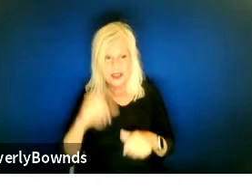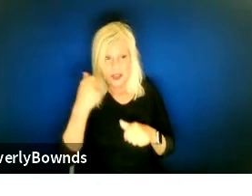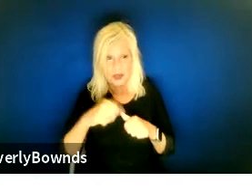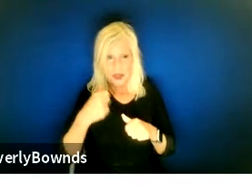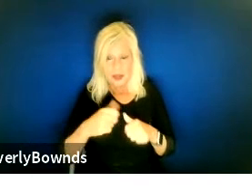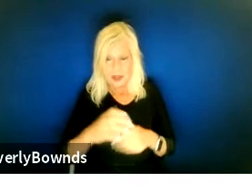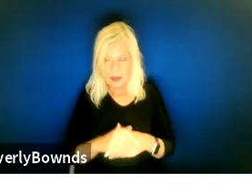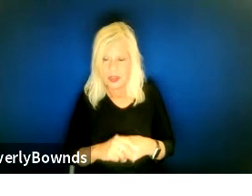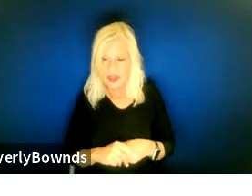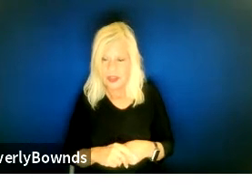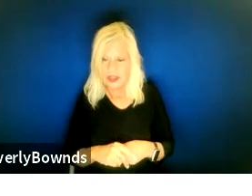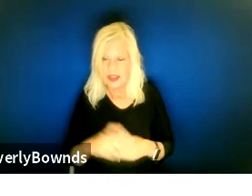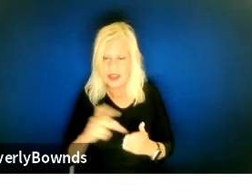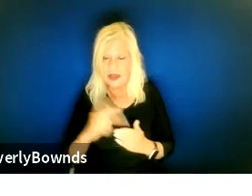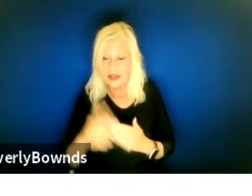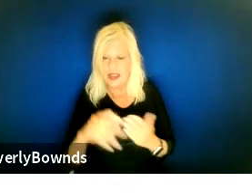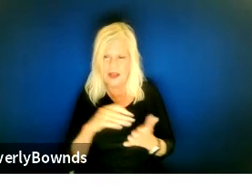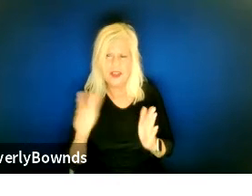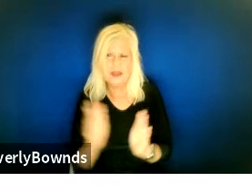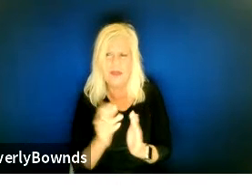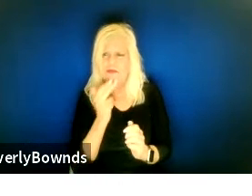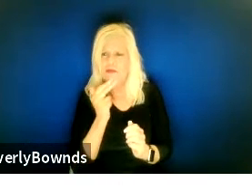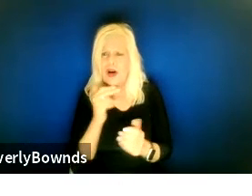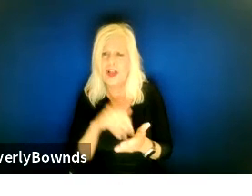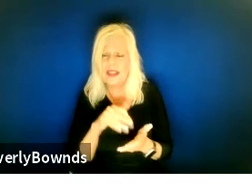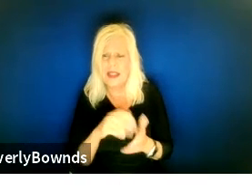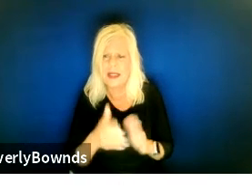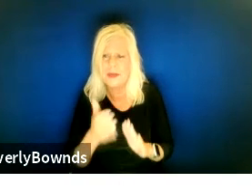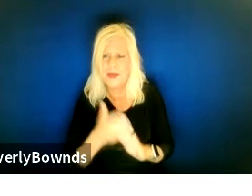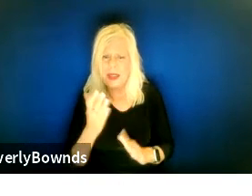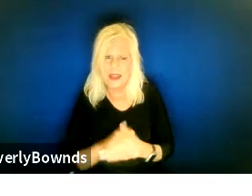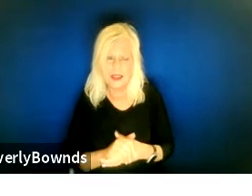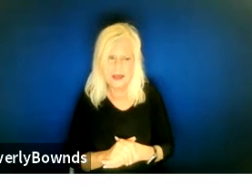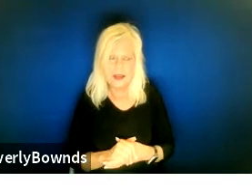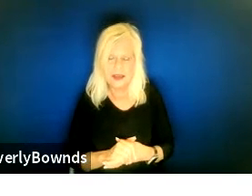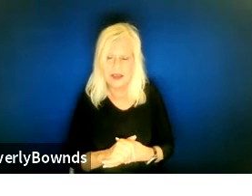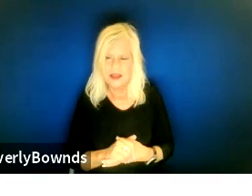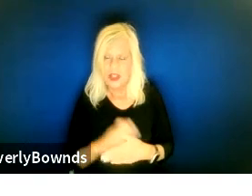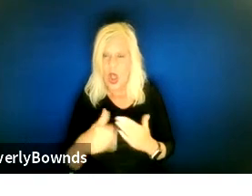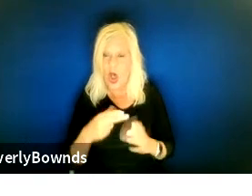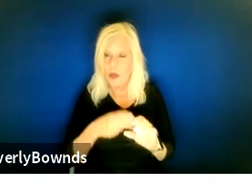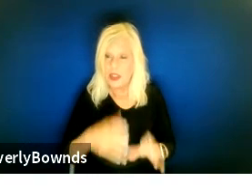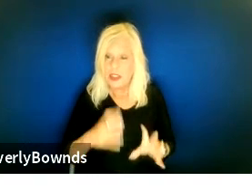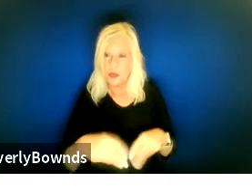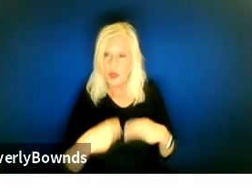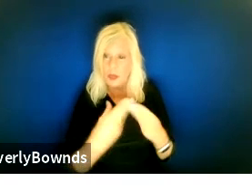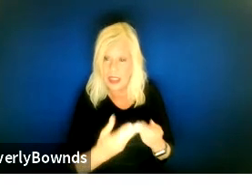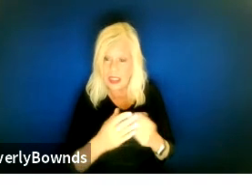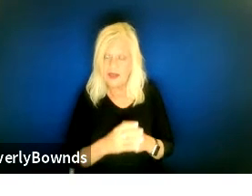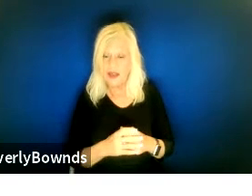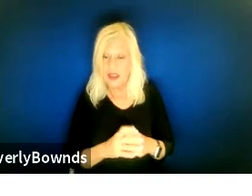development project. And so this is a really small study we are running. So all participants will be provided with a